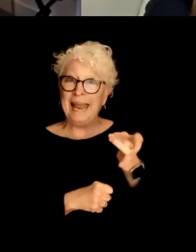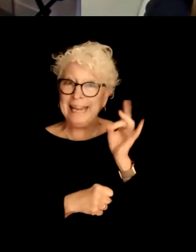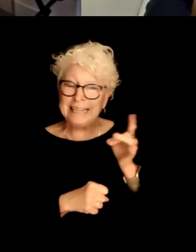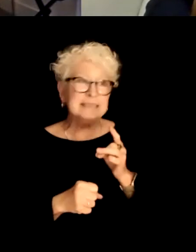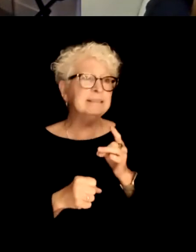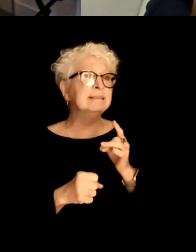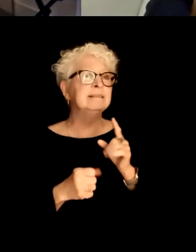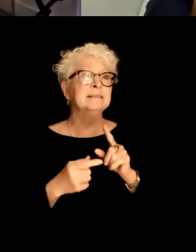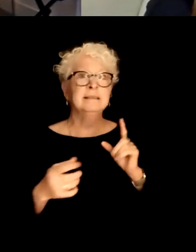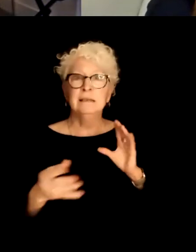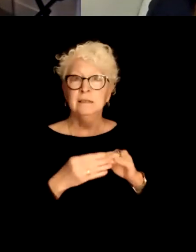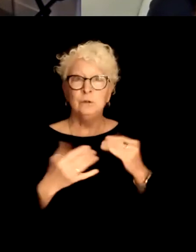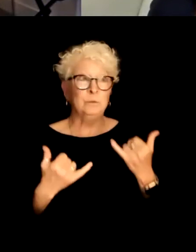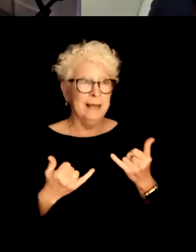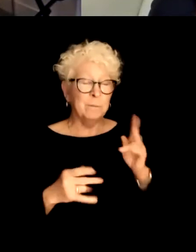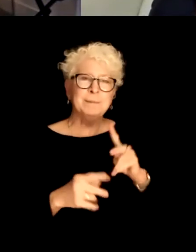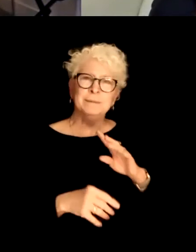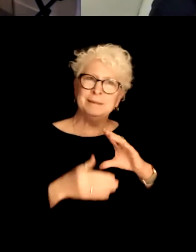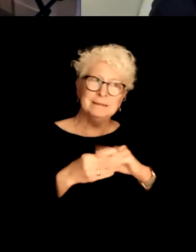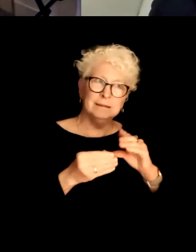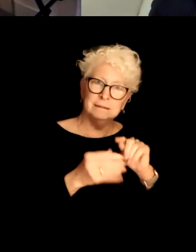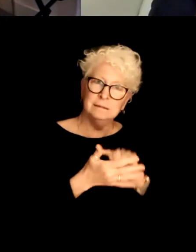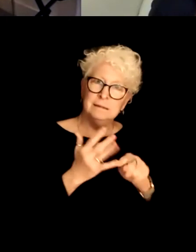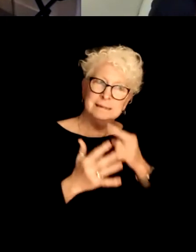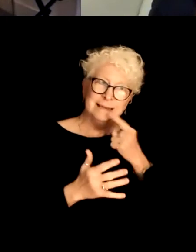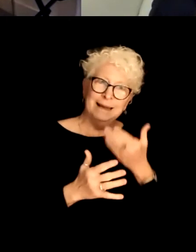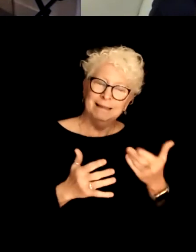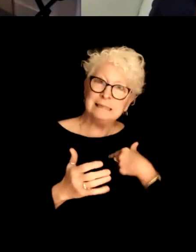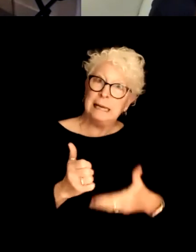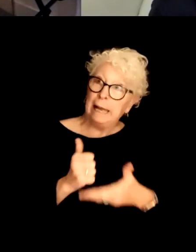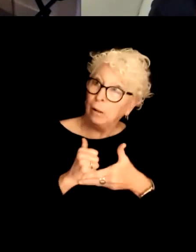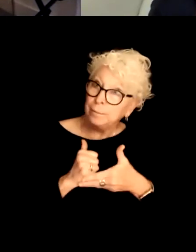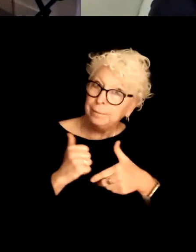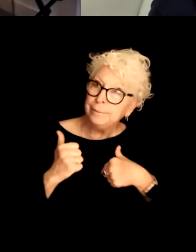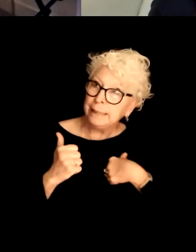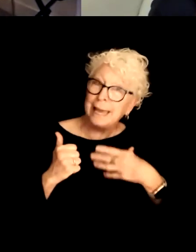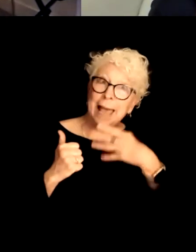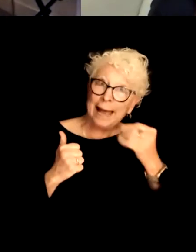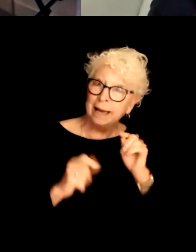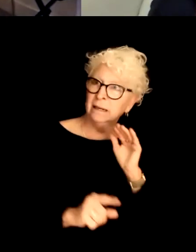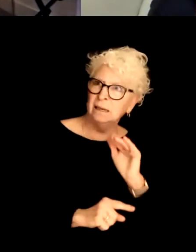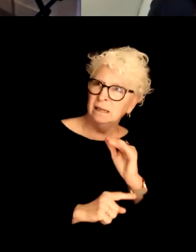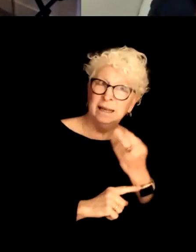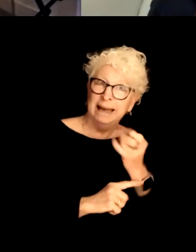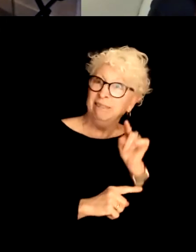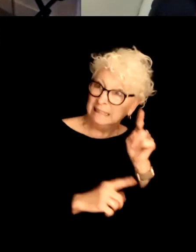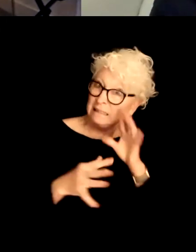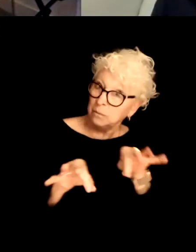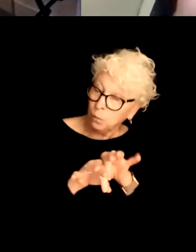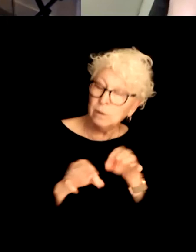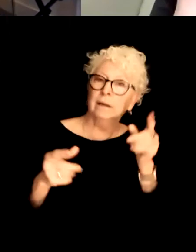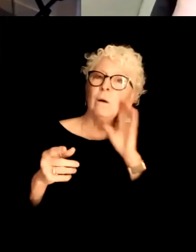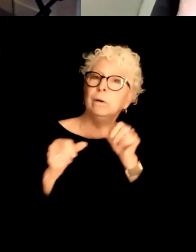that they have been saying for a long time, not only save me, but also this is important because it keeps happening over and over again. And if there is a